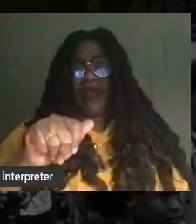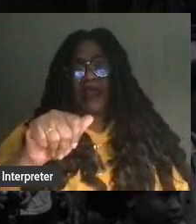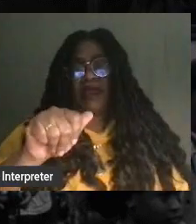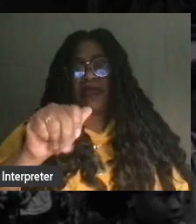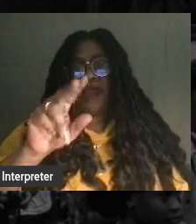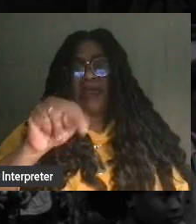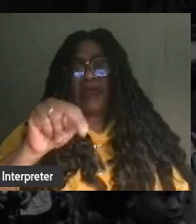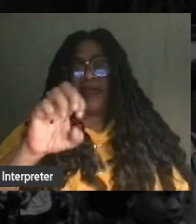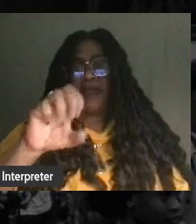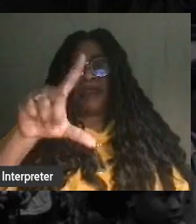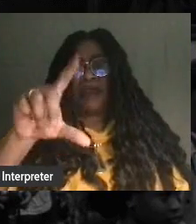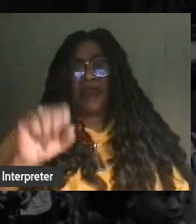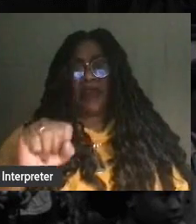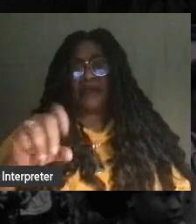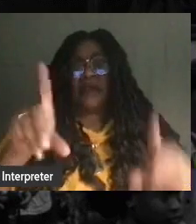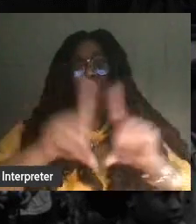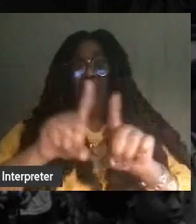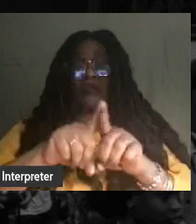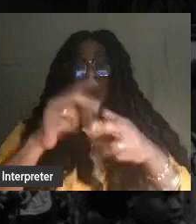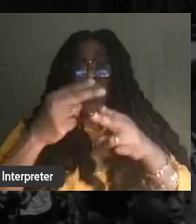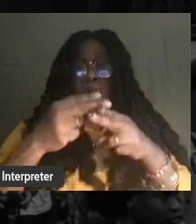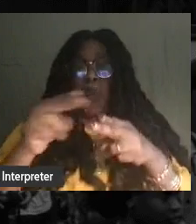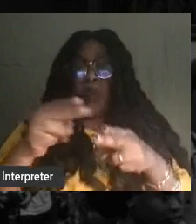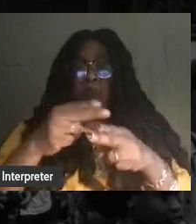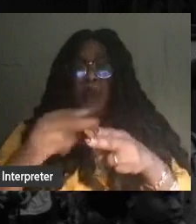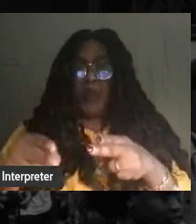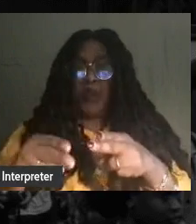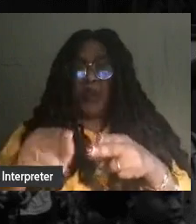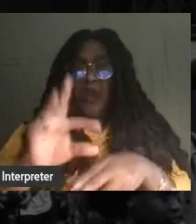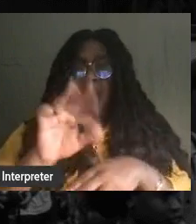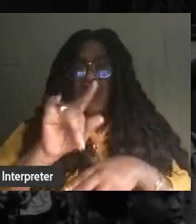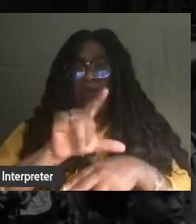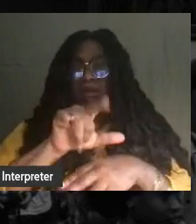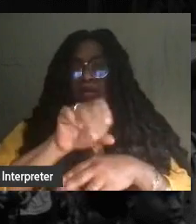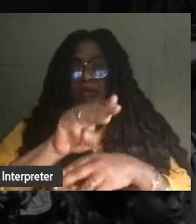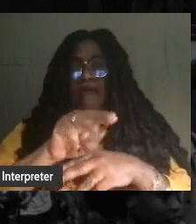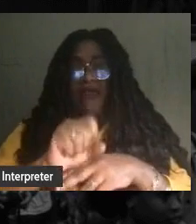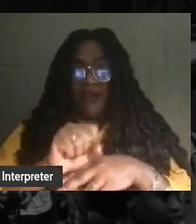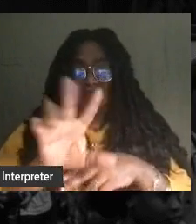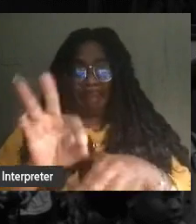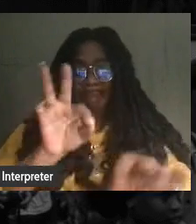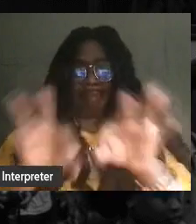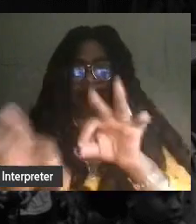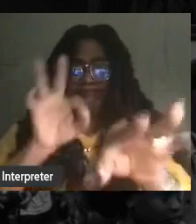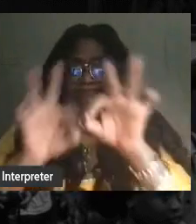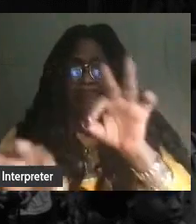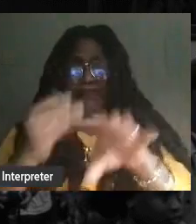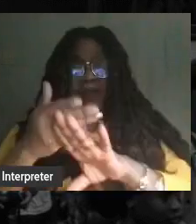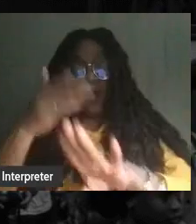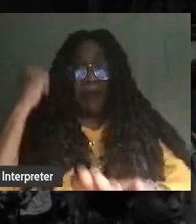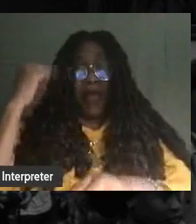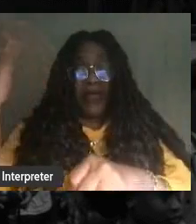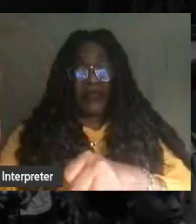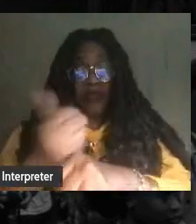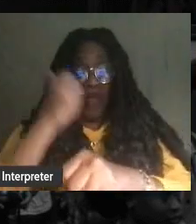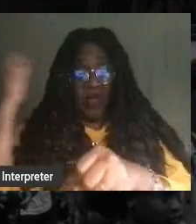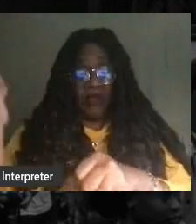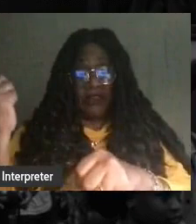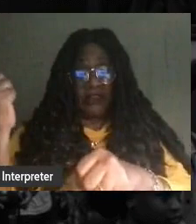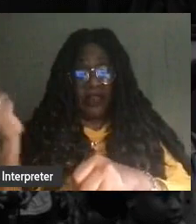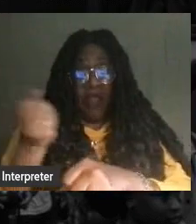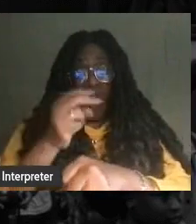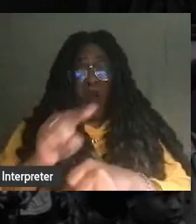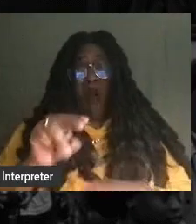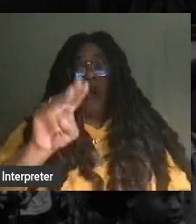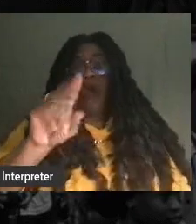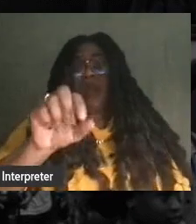also featuring selected short films on the Eventive platform by past winners of the March on Washington